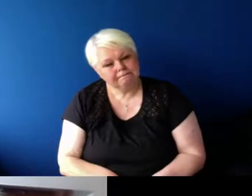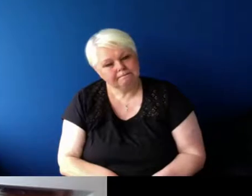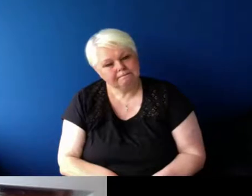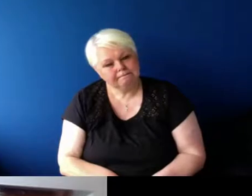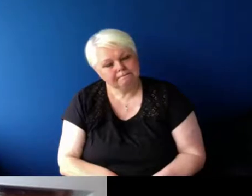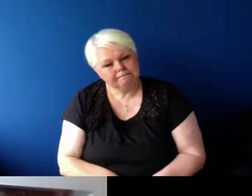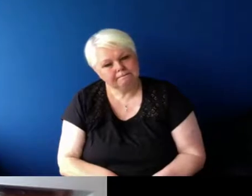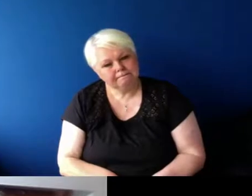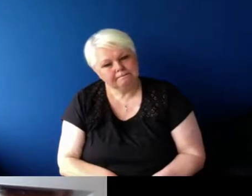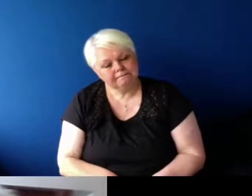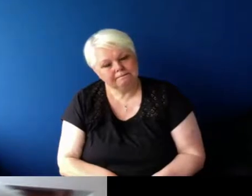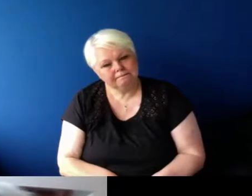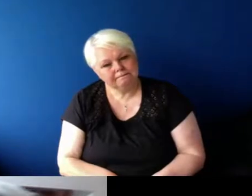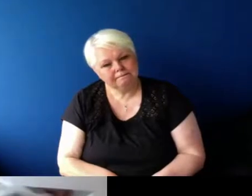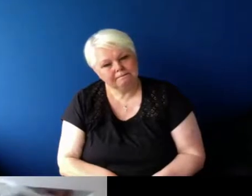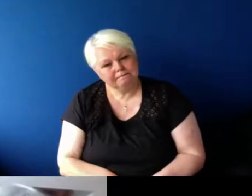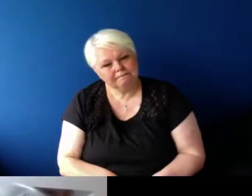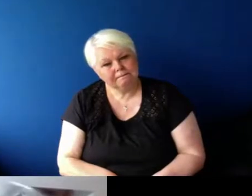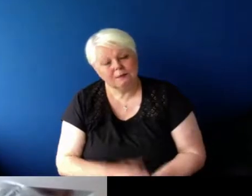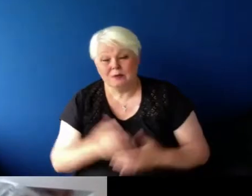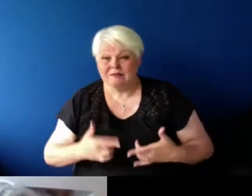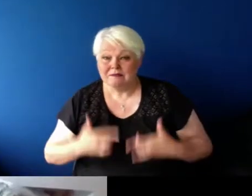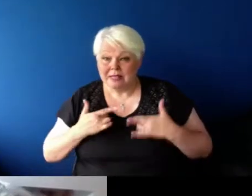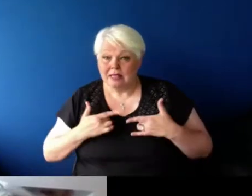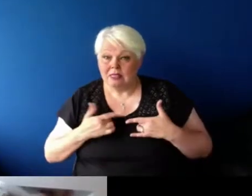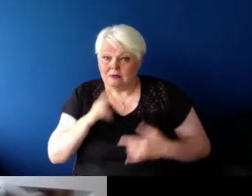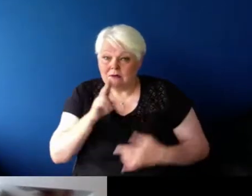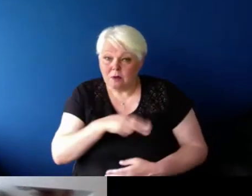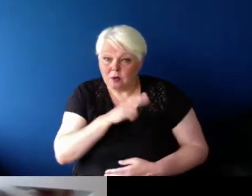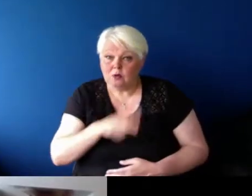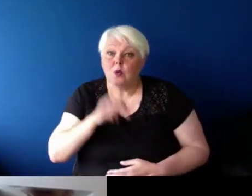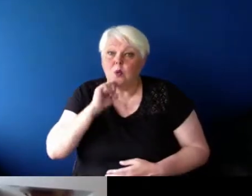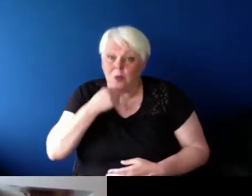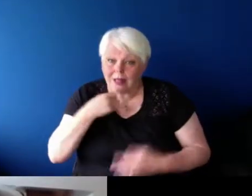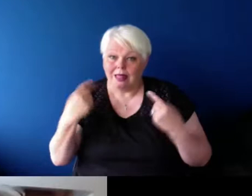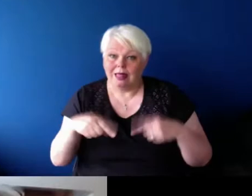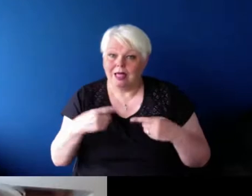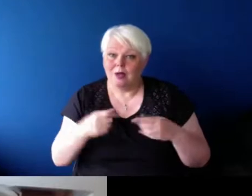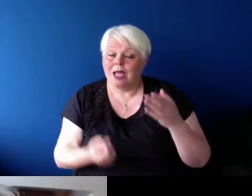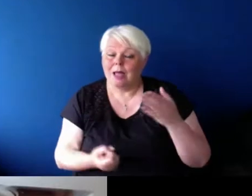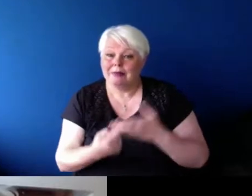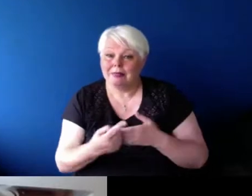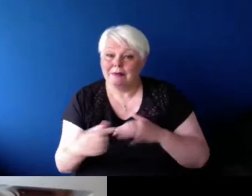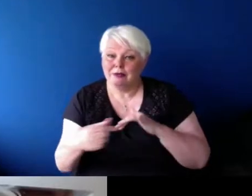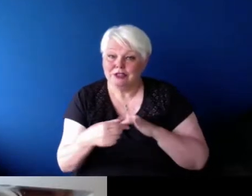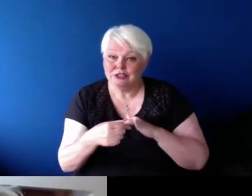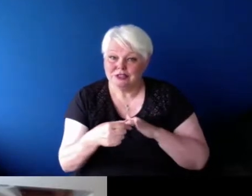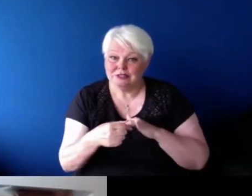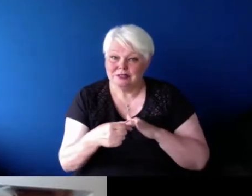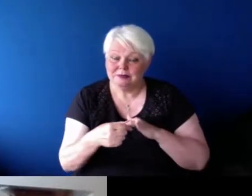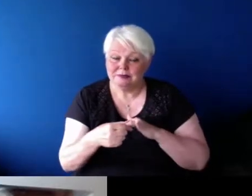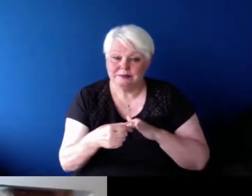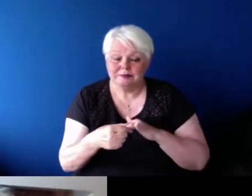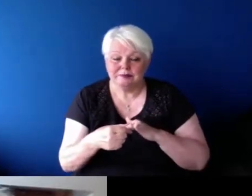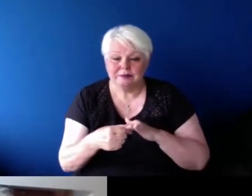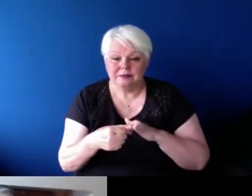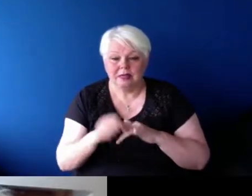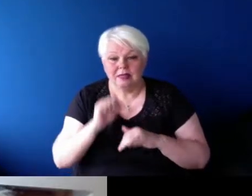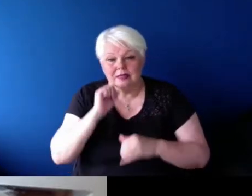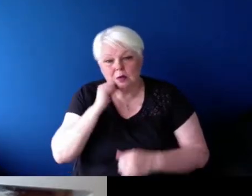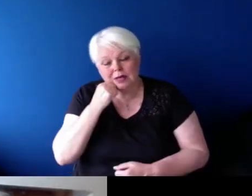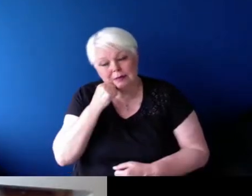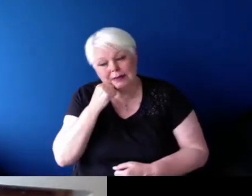that the vote will enable this to happen. There will be conscience clauses